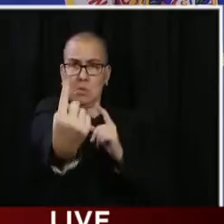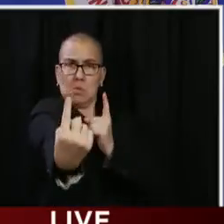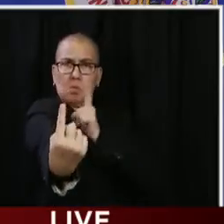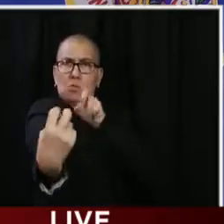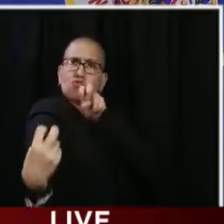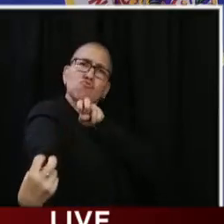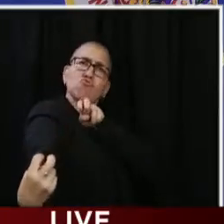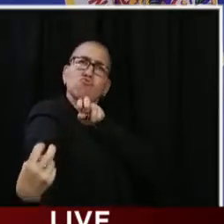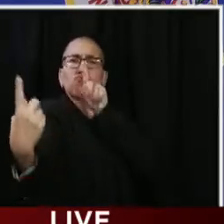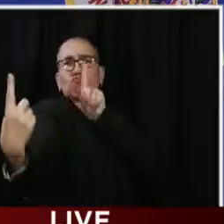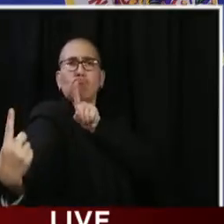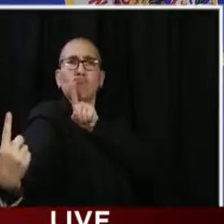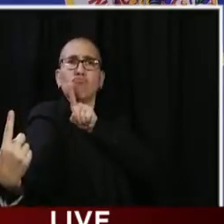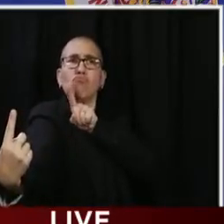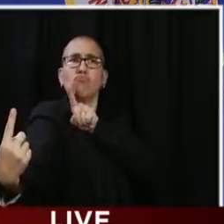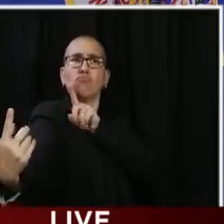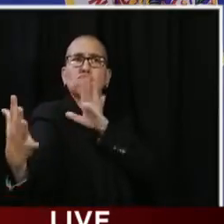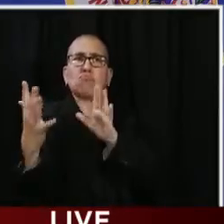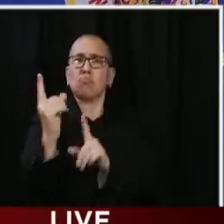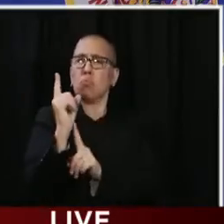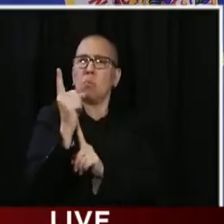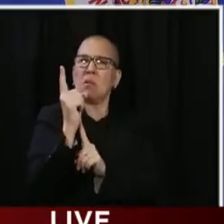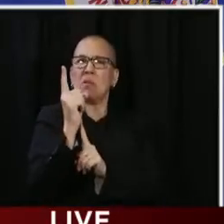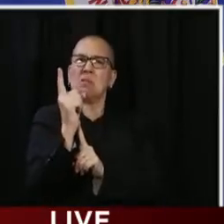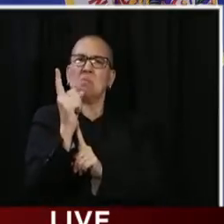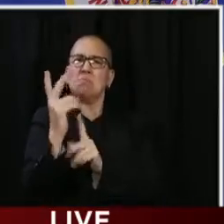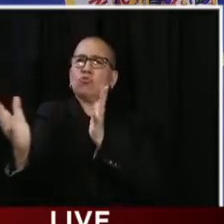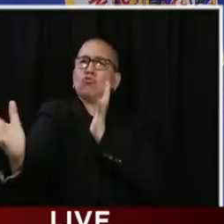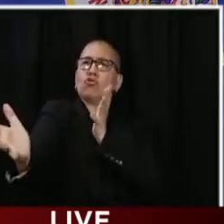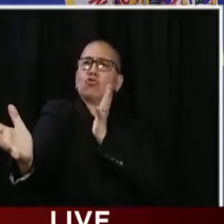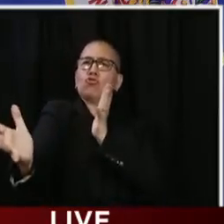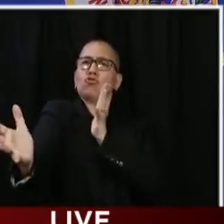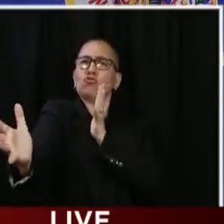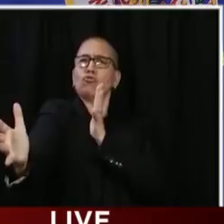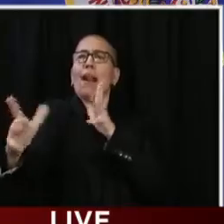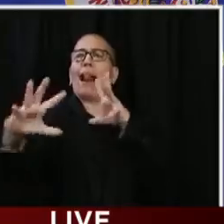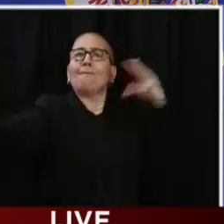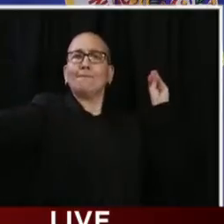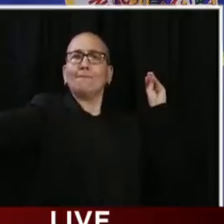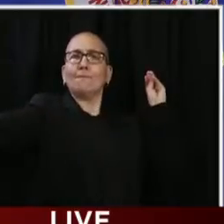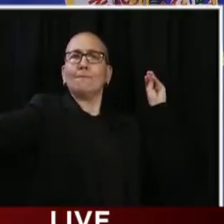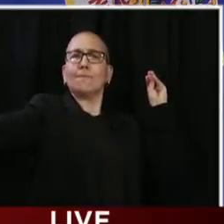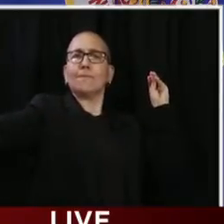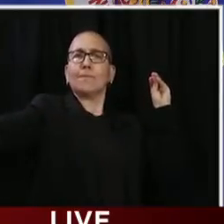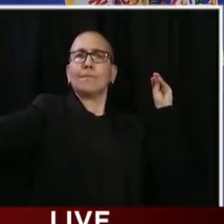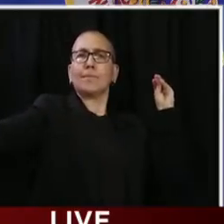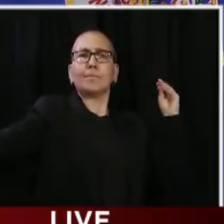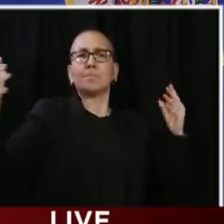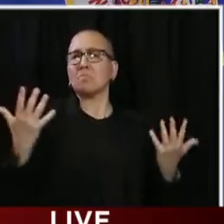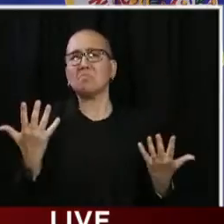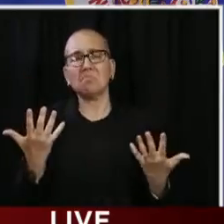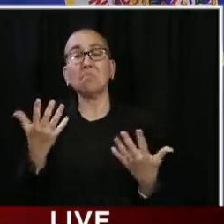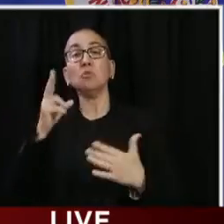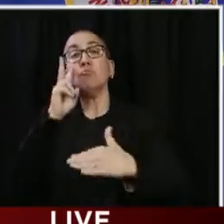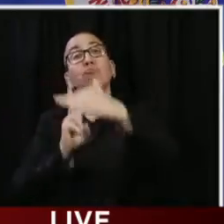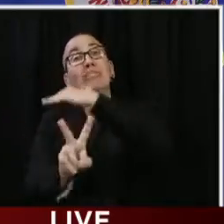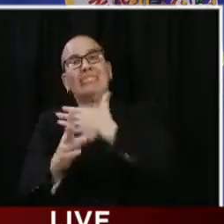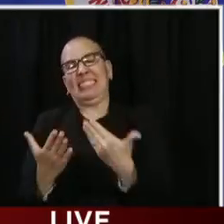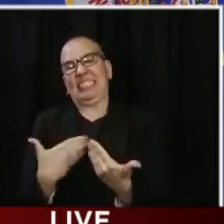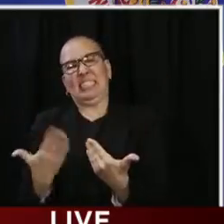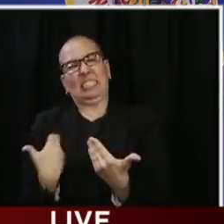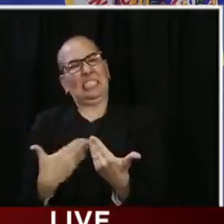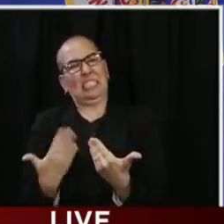a minute, and that is the way that transaction happens every time, that's very predictable. And those were many of the things that came open in the first